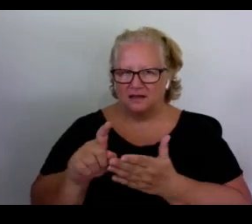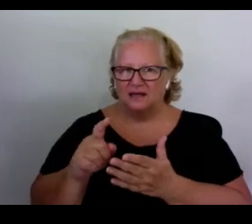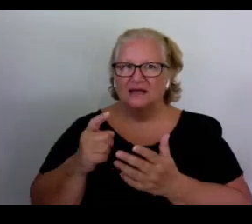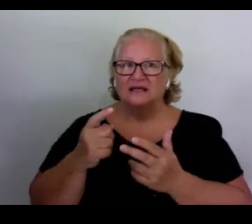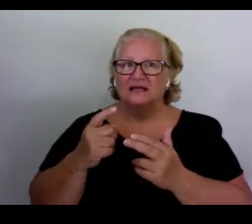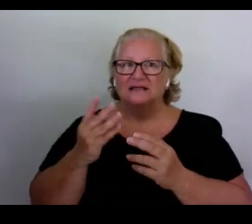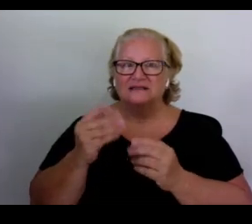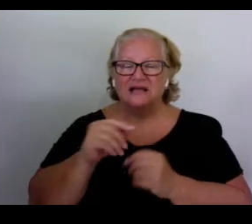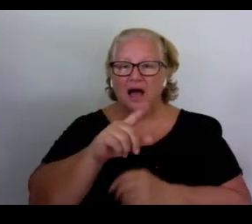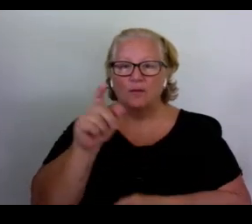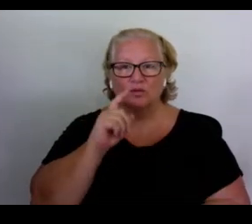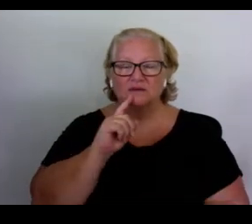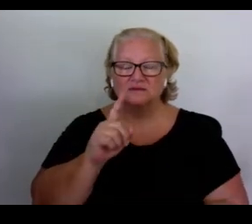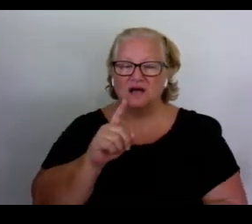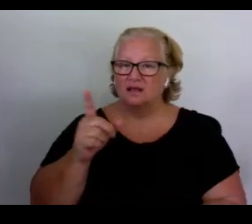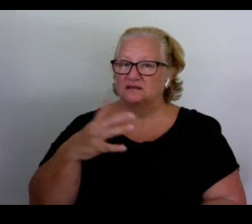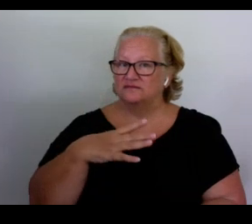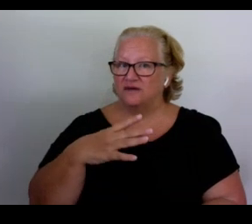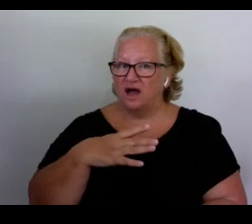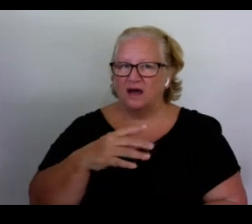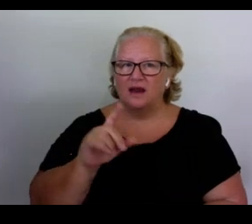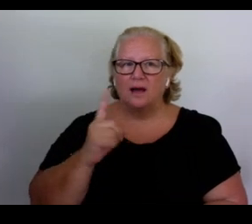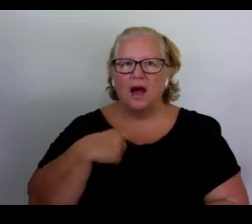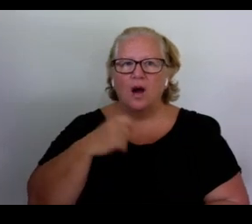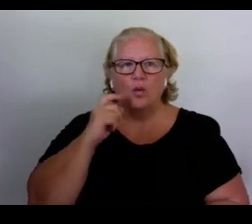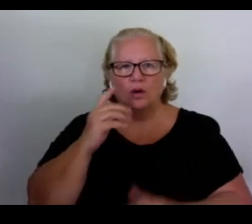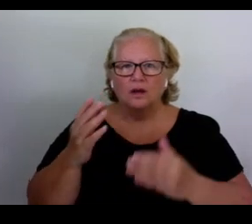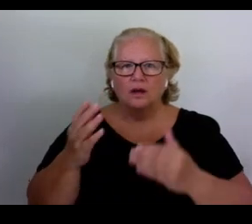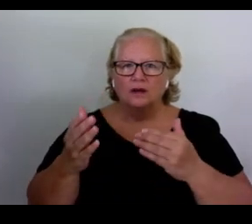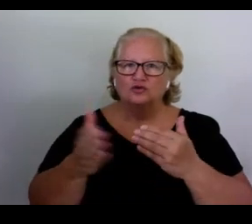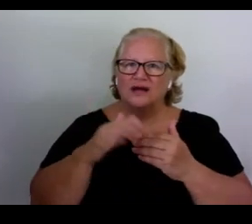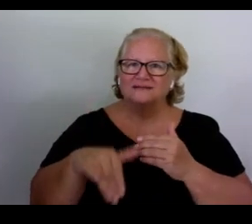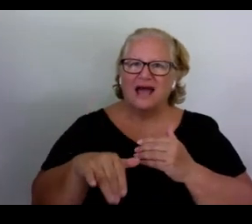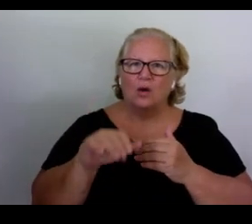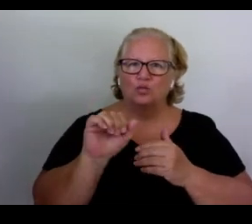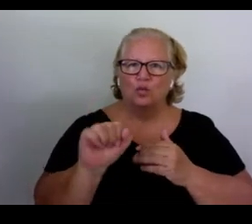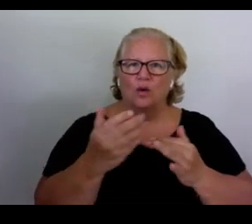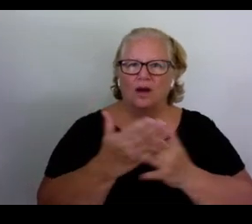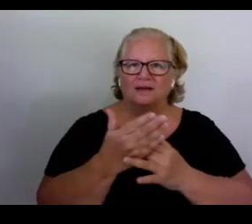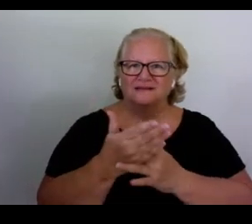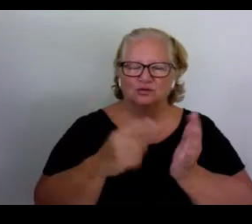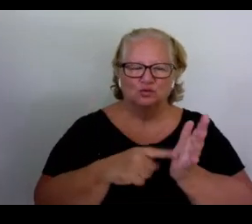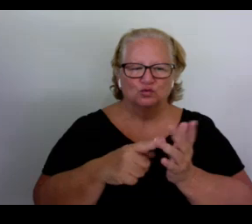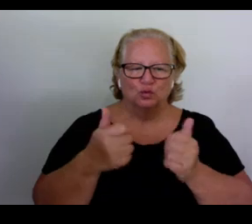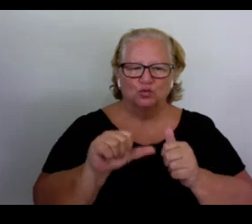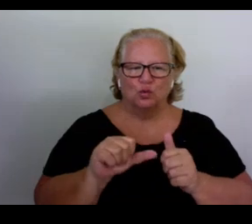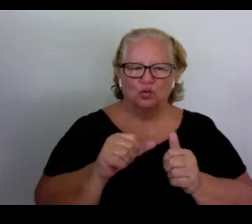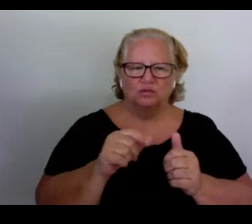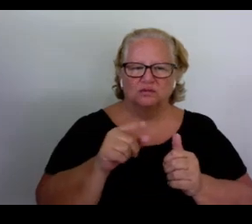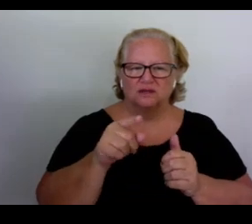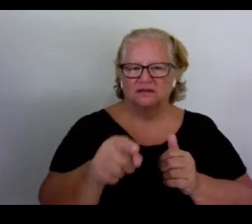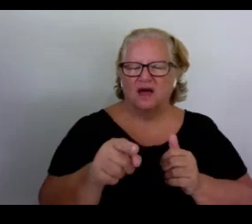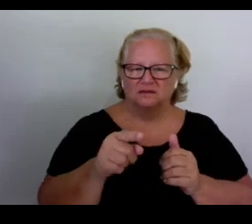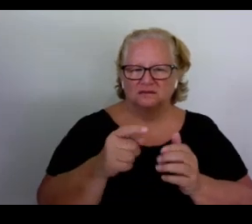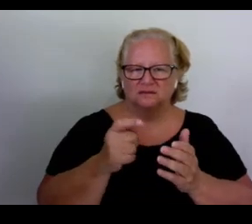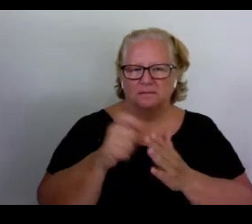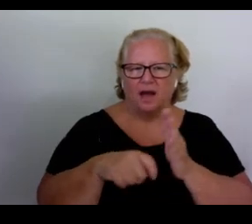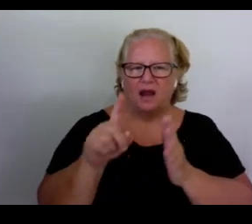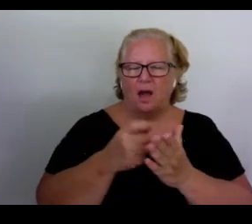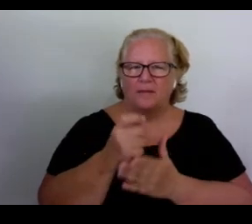schemes will say that's fine, but we're shutting off your access to buy now, pay later until you reduce the debt. okay.